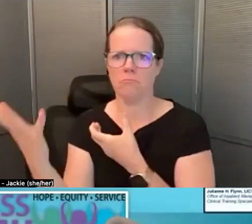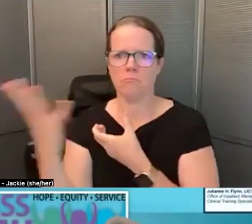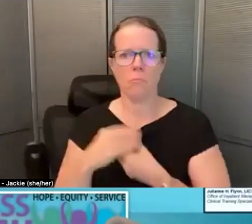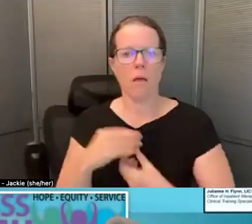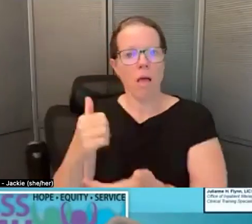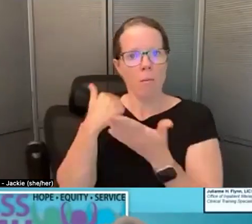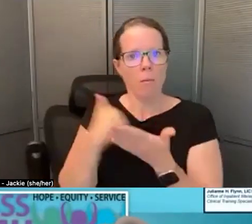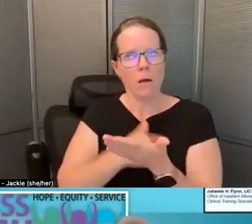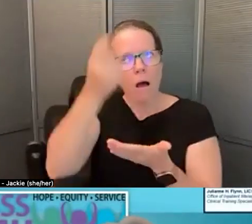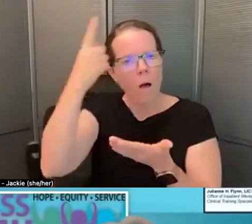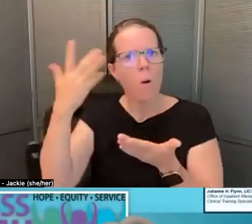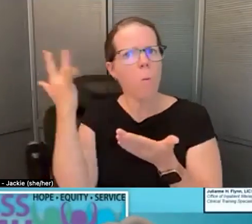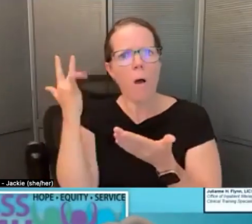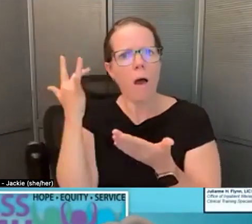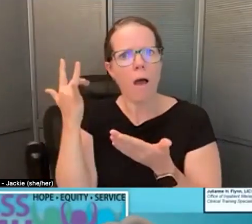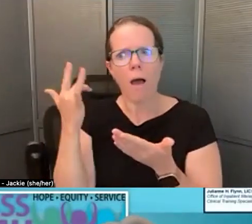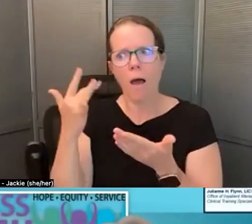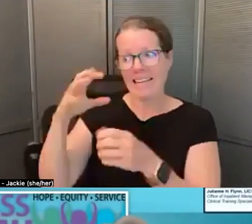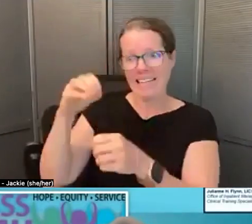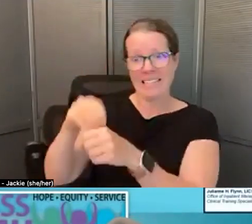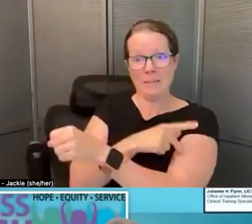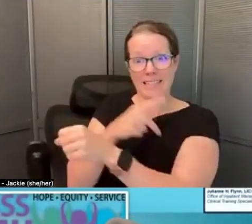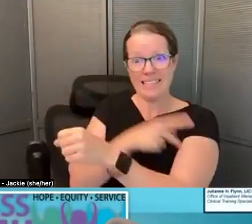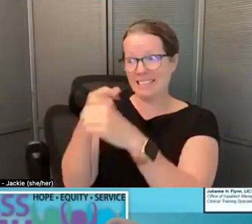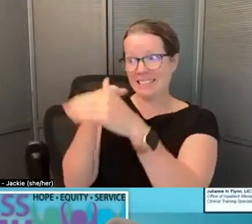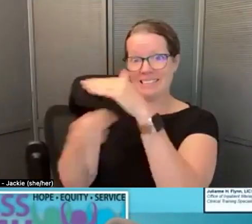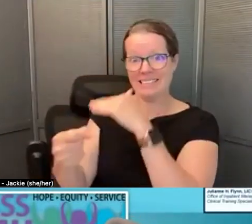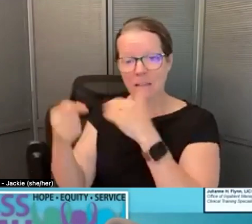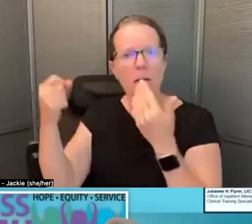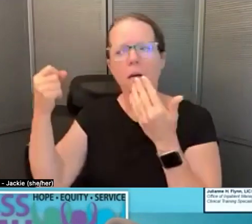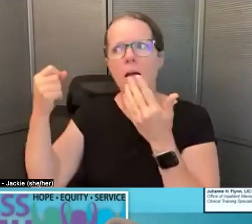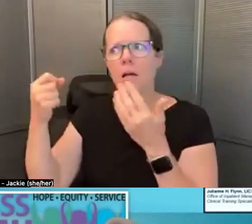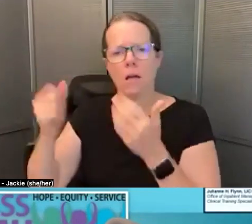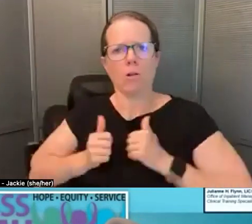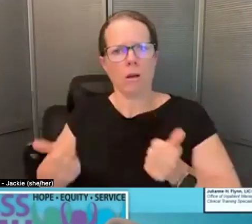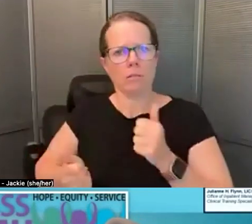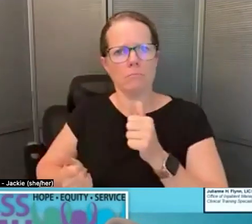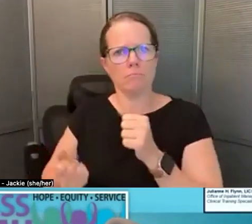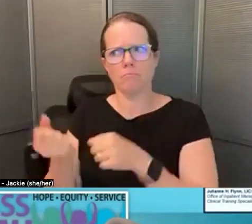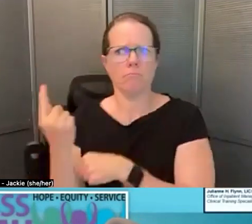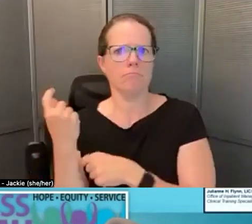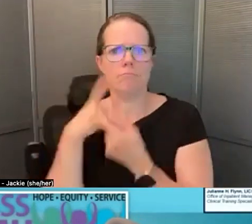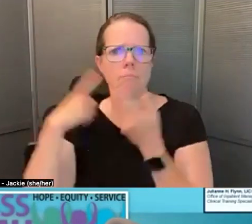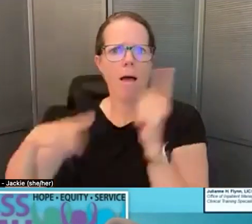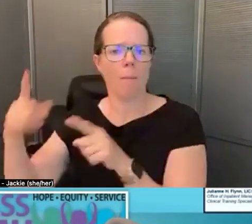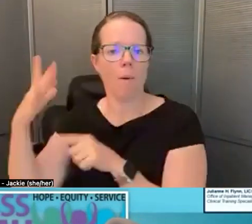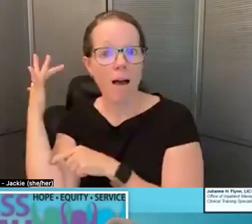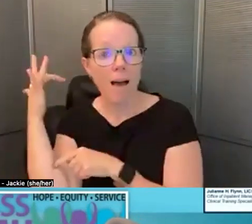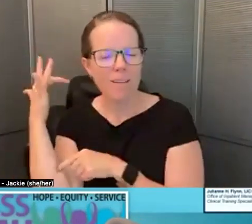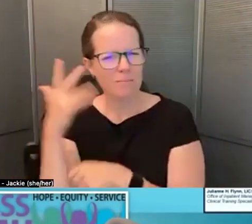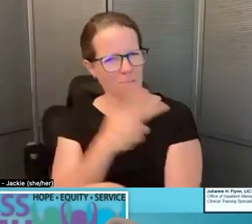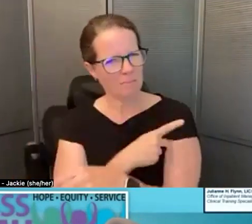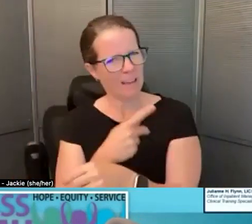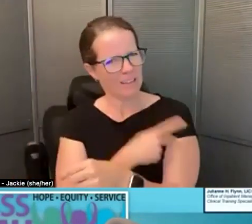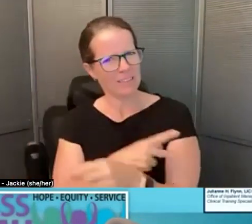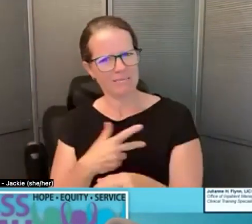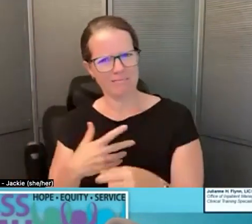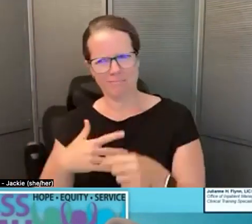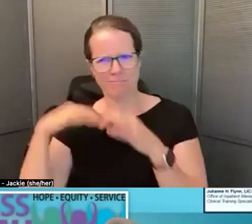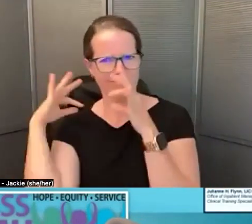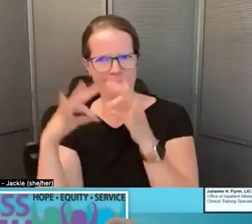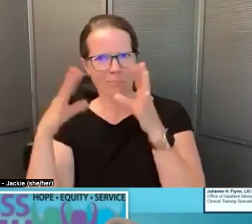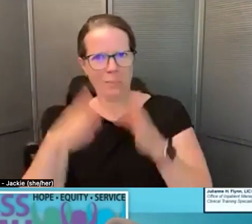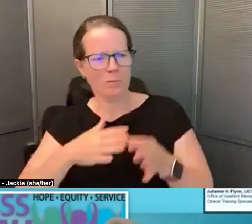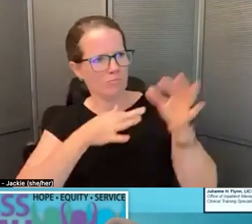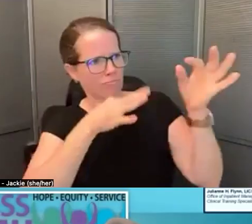behavior in inpatient settings. Patients are uniquely positioned to provide their insight into perceived triggers.